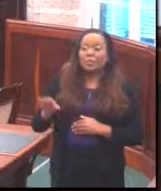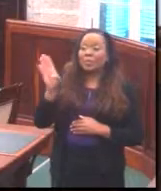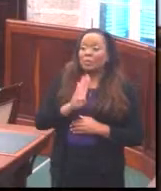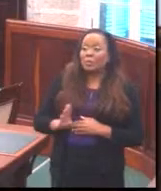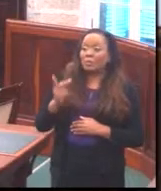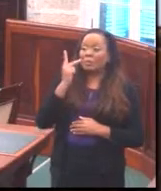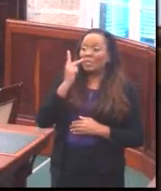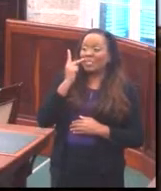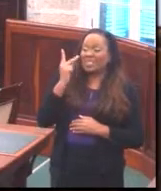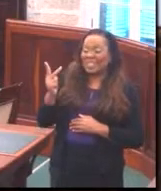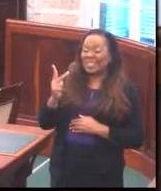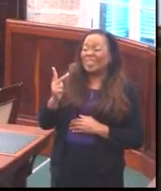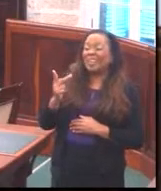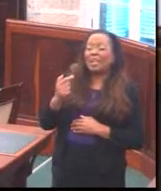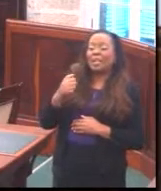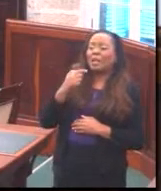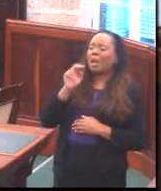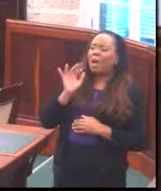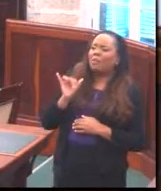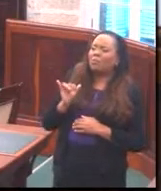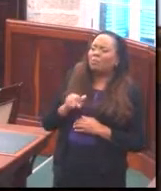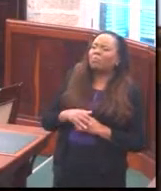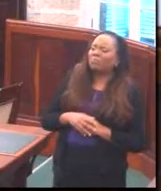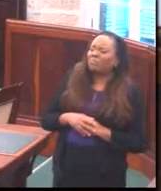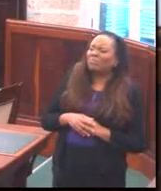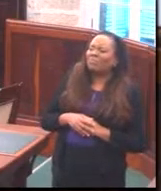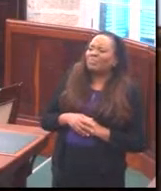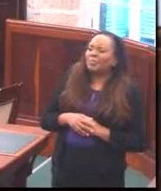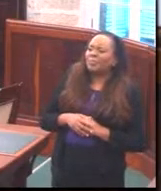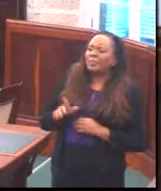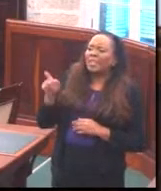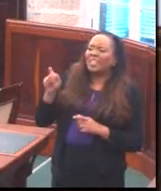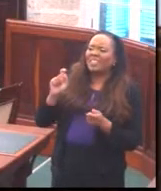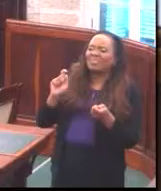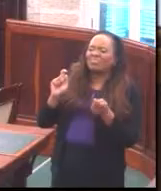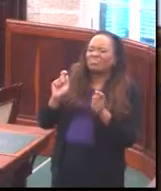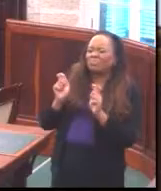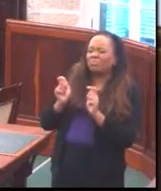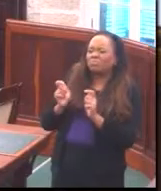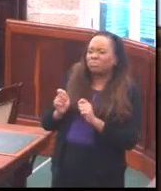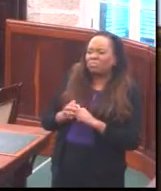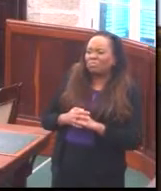what they had speculated upon for a long time, for 7 years.